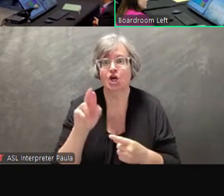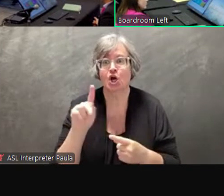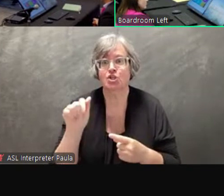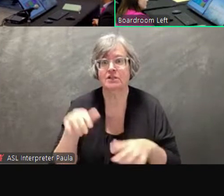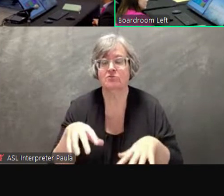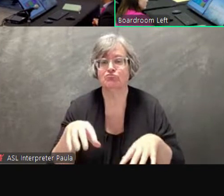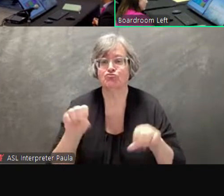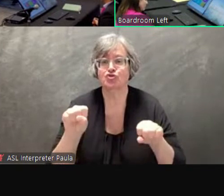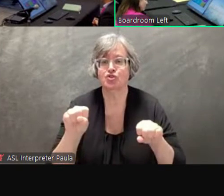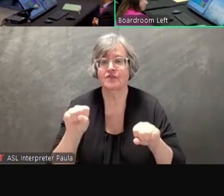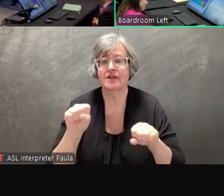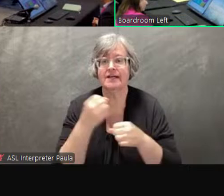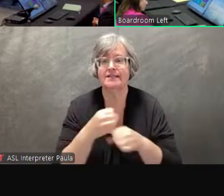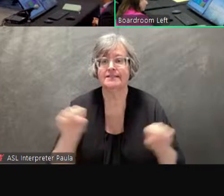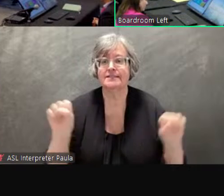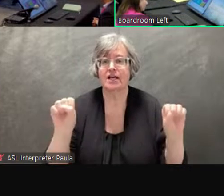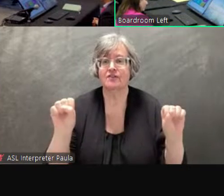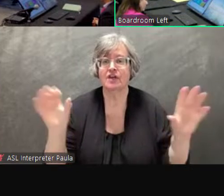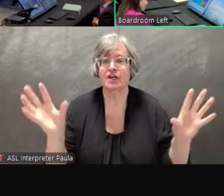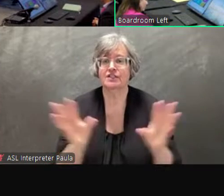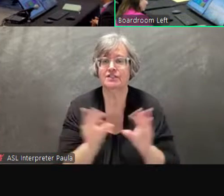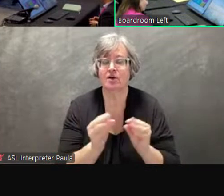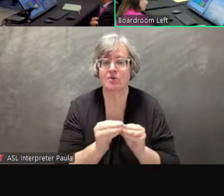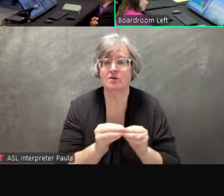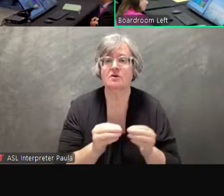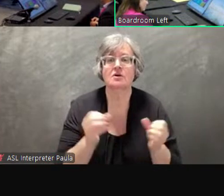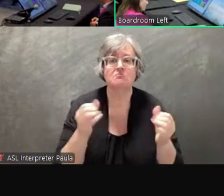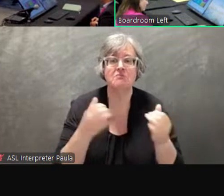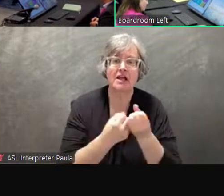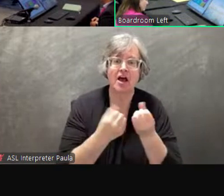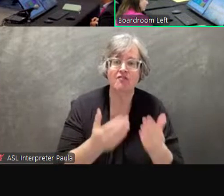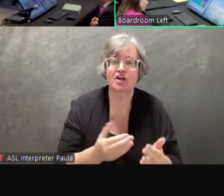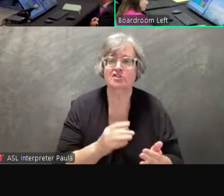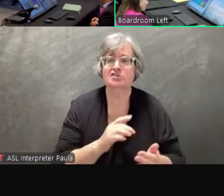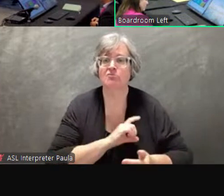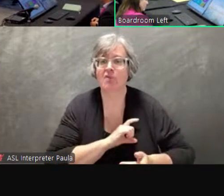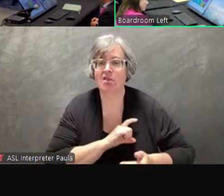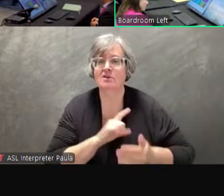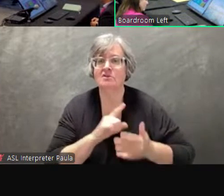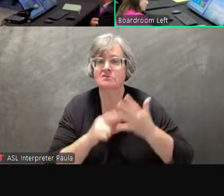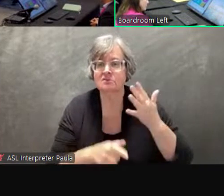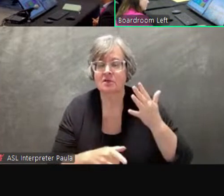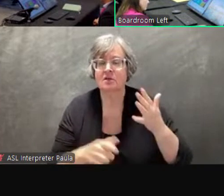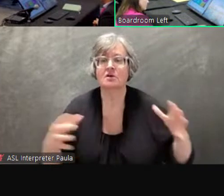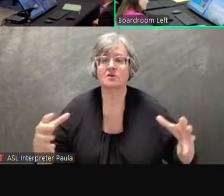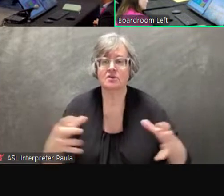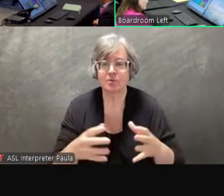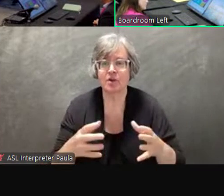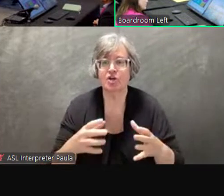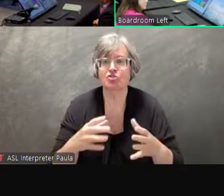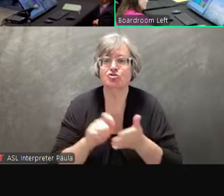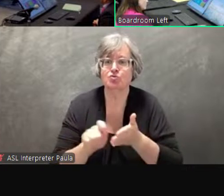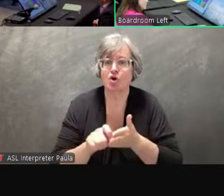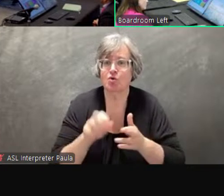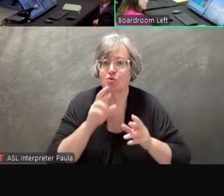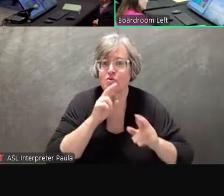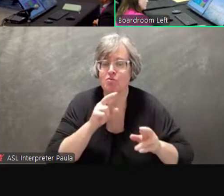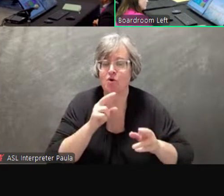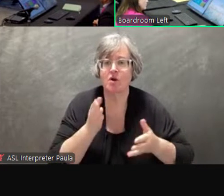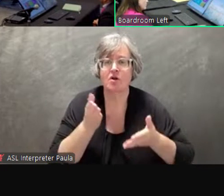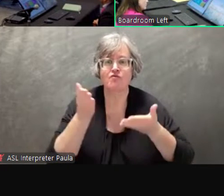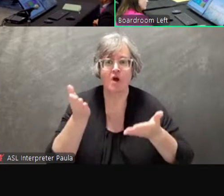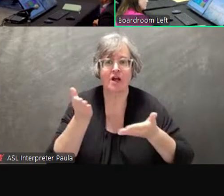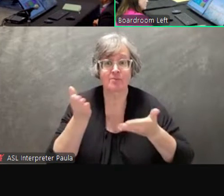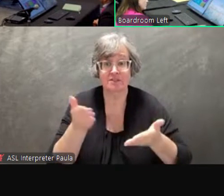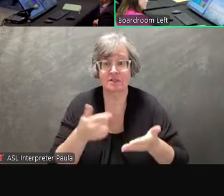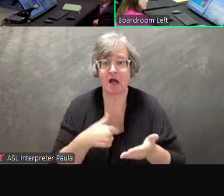Hundreds of advocates, experts, police came to the table and produced a report with recommendations. So I'm saying all this because